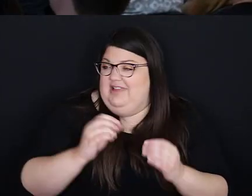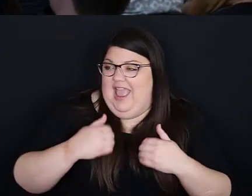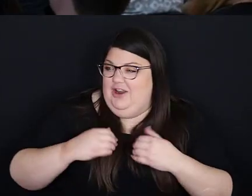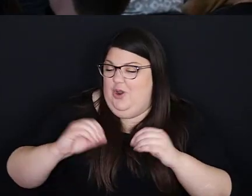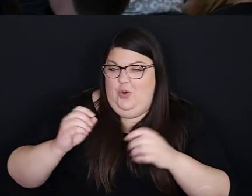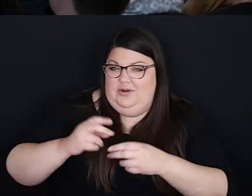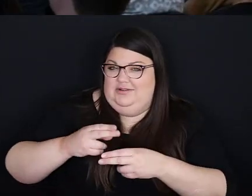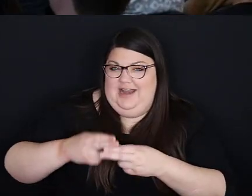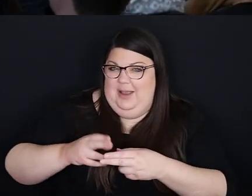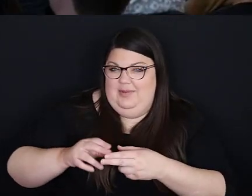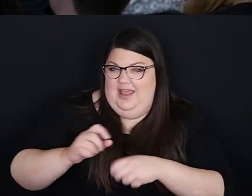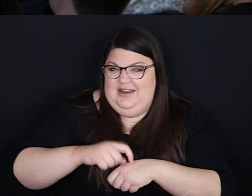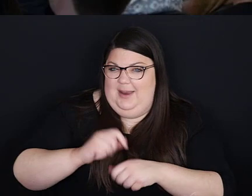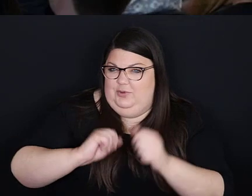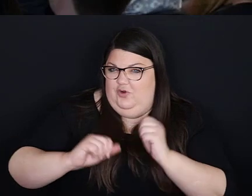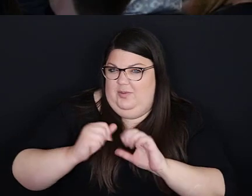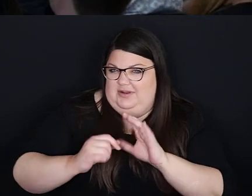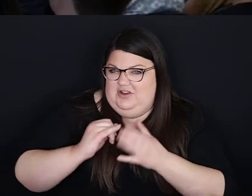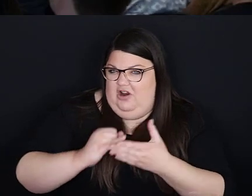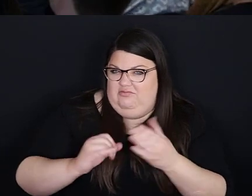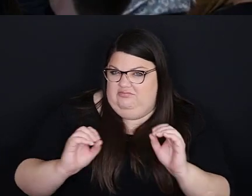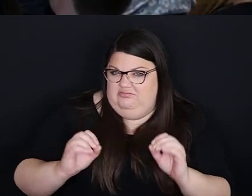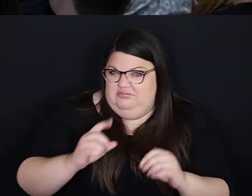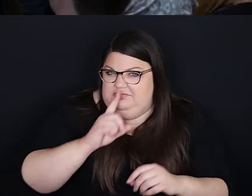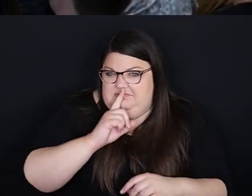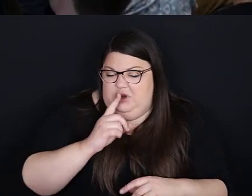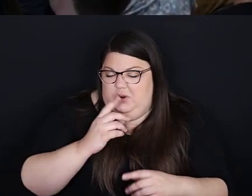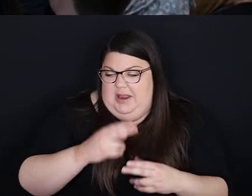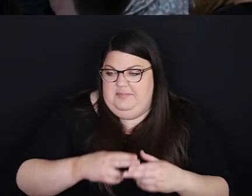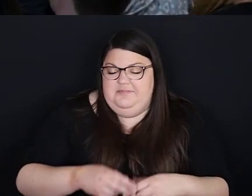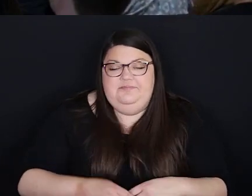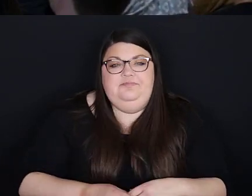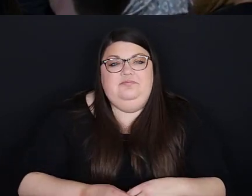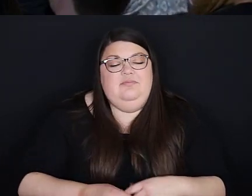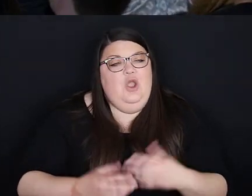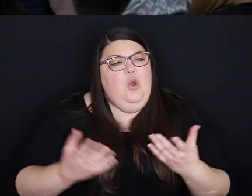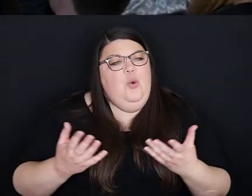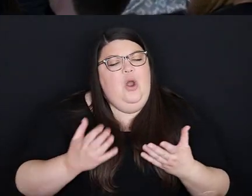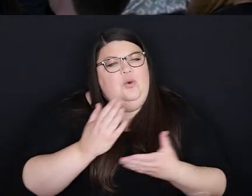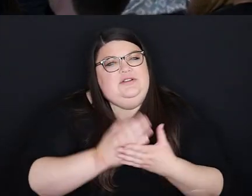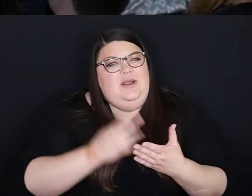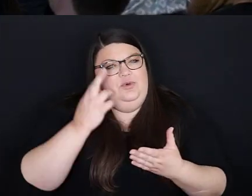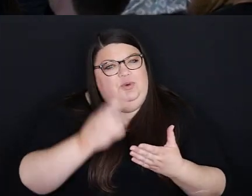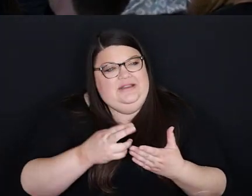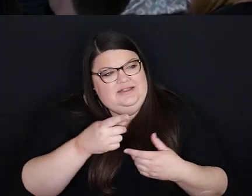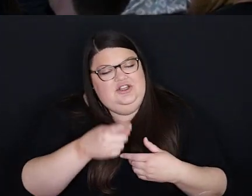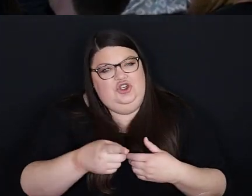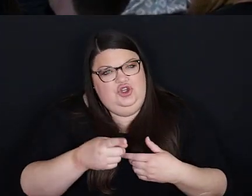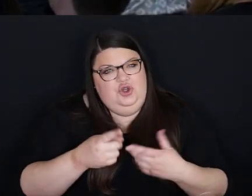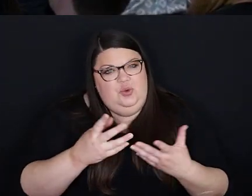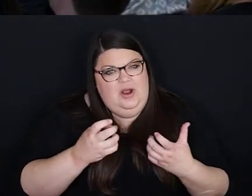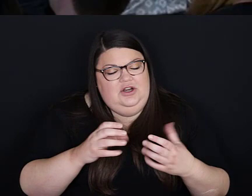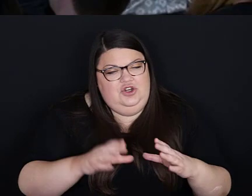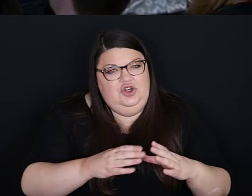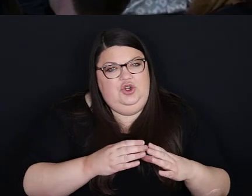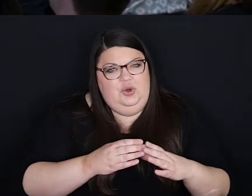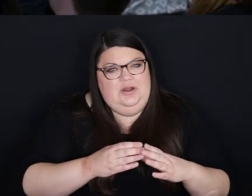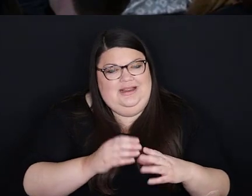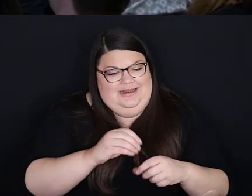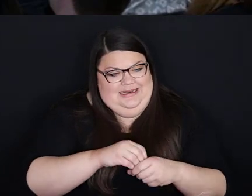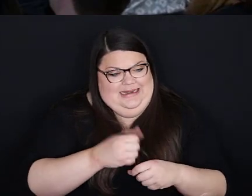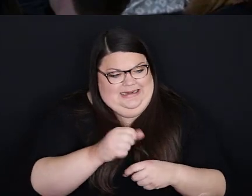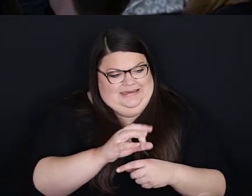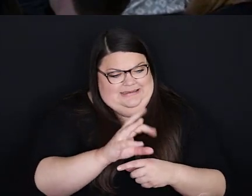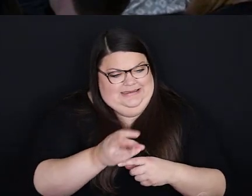have a name. Yeah. What were some of the things that led you to pursue performance beginning in